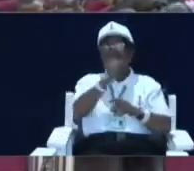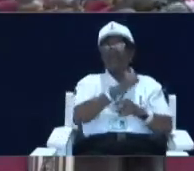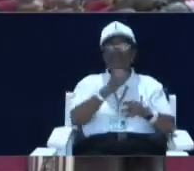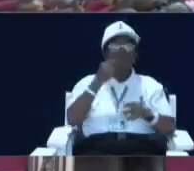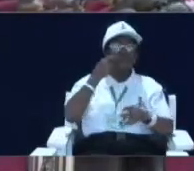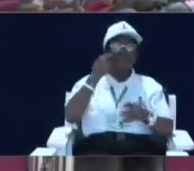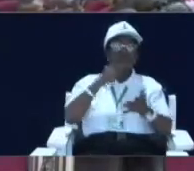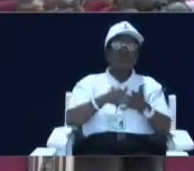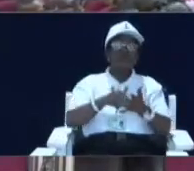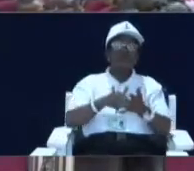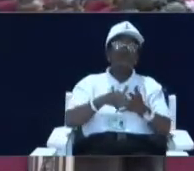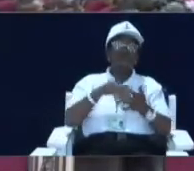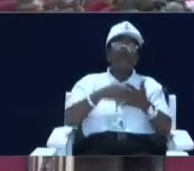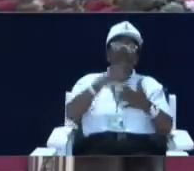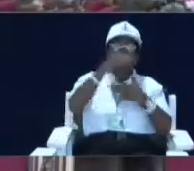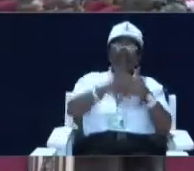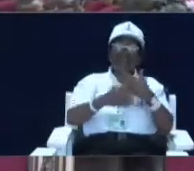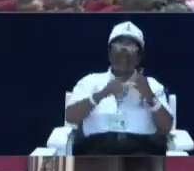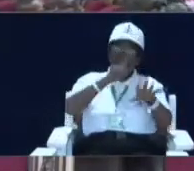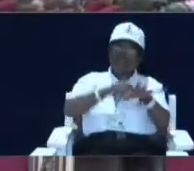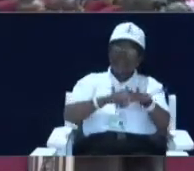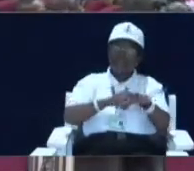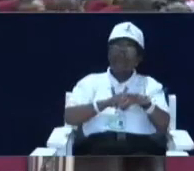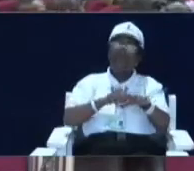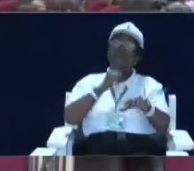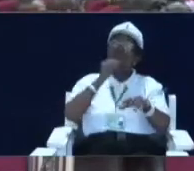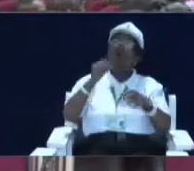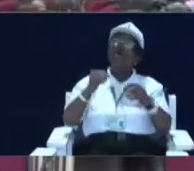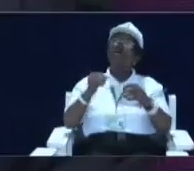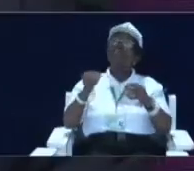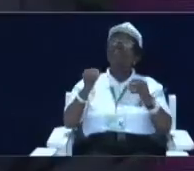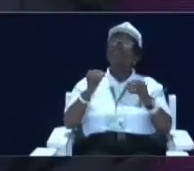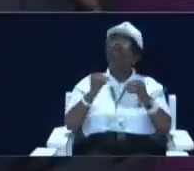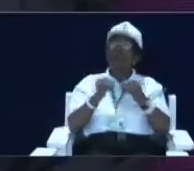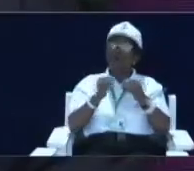leaders. And then the preacher.